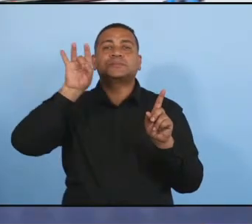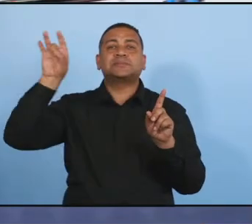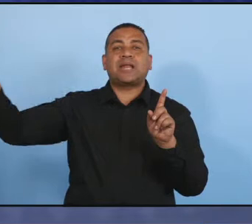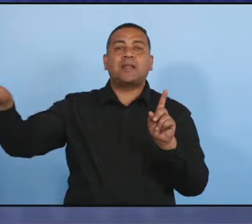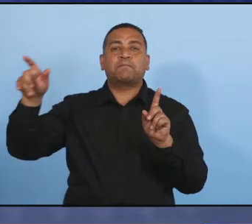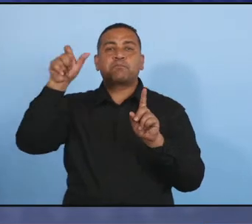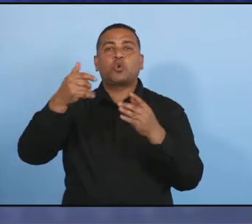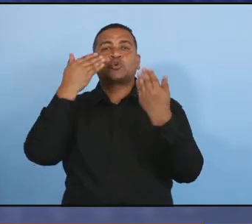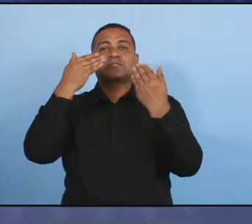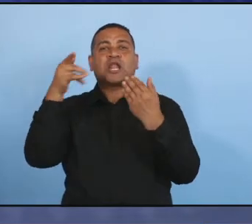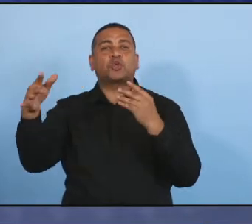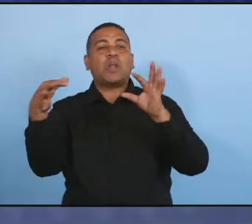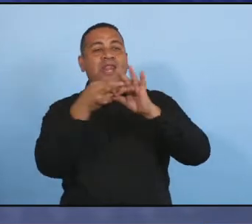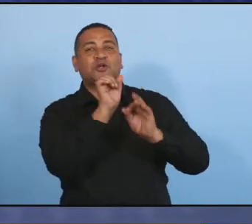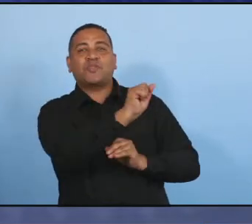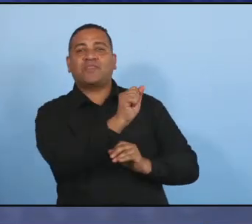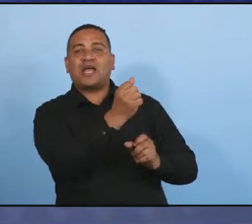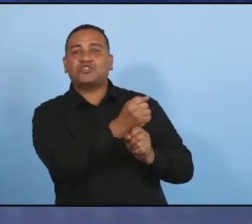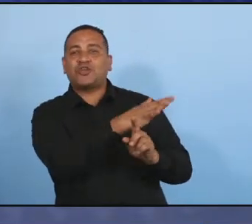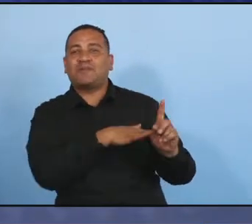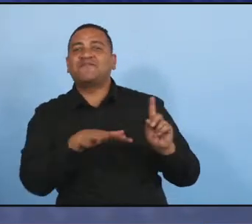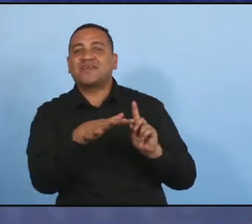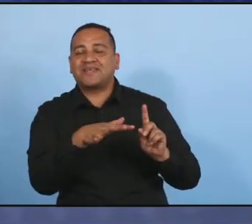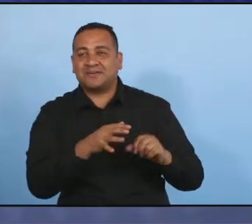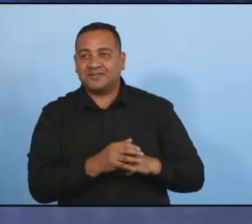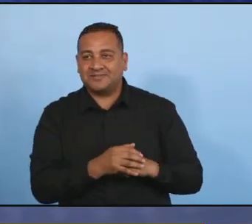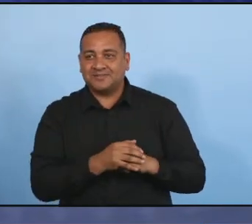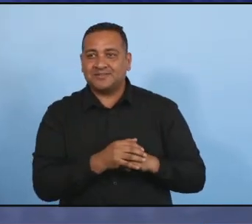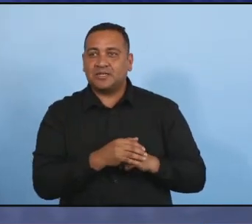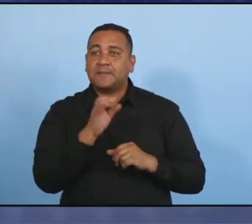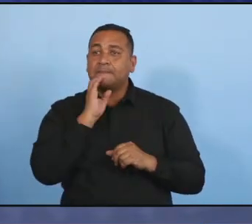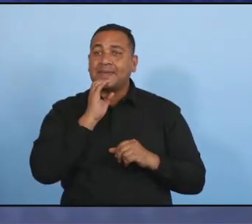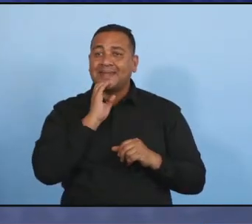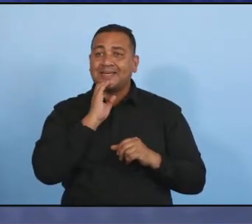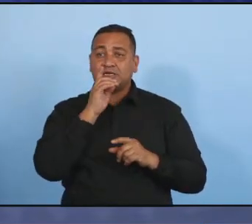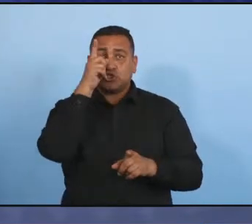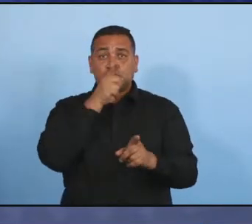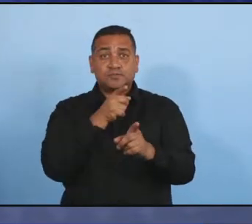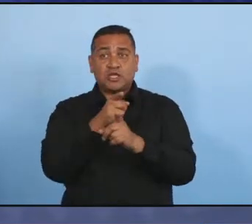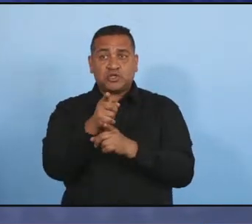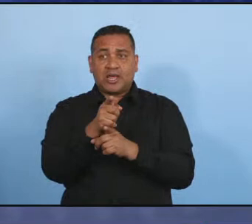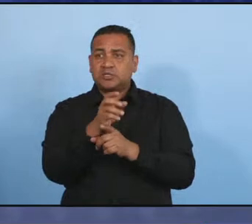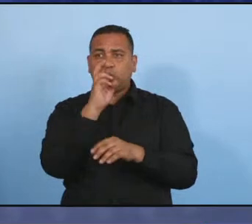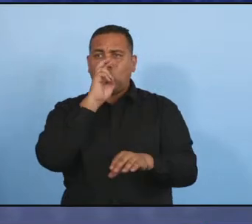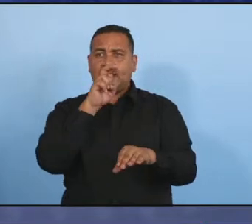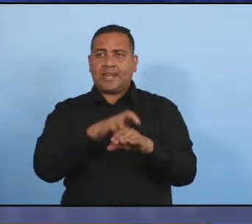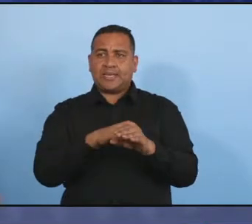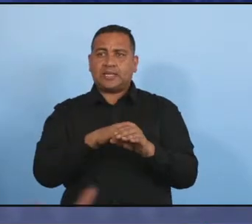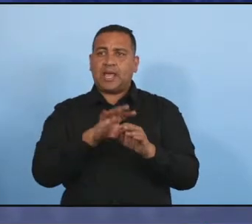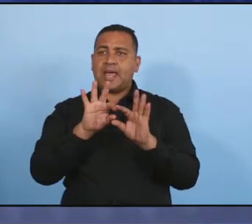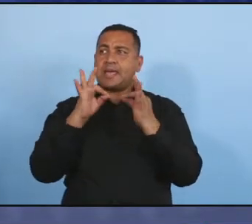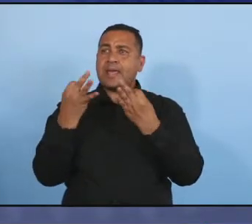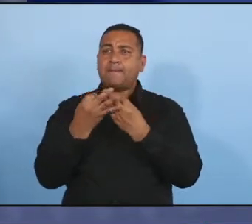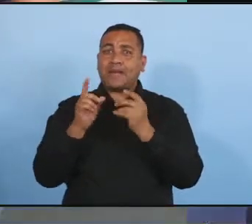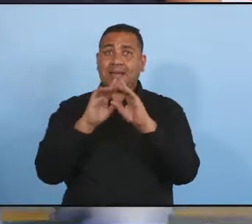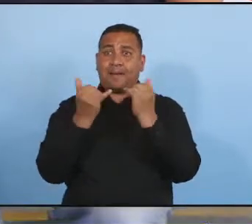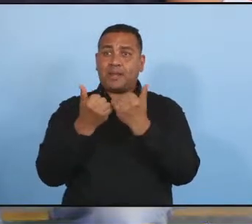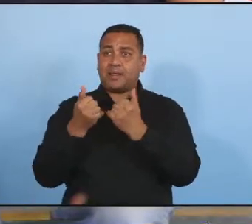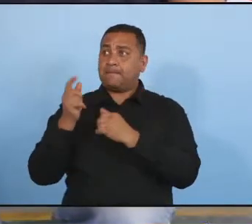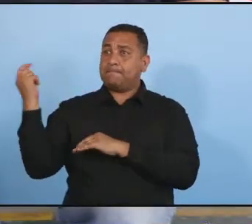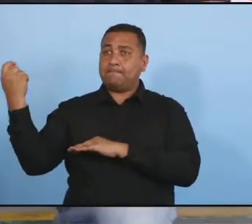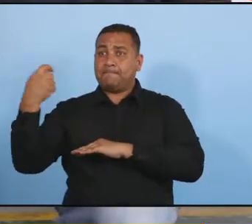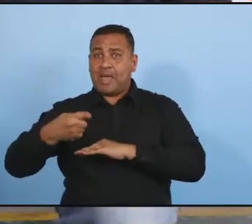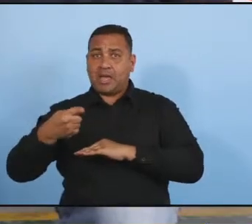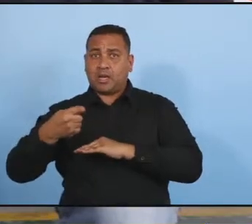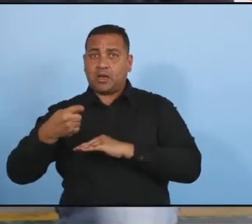to pay excessive amounts to get those specialized people in. They have them in-house now. Oh, wow. Yeah. So those are